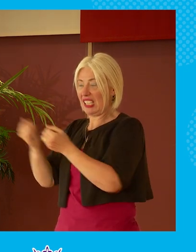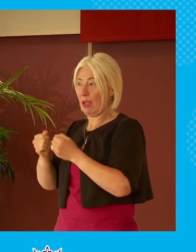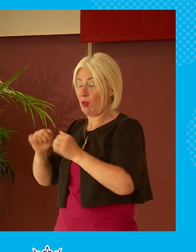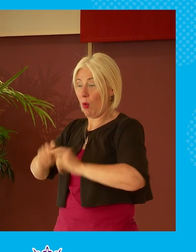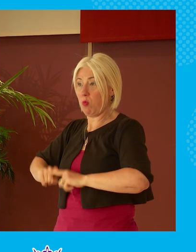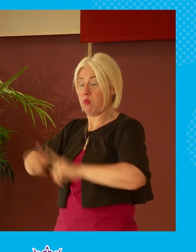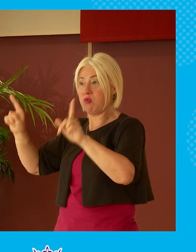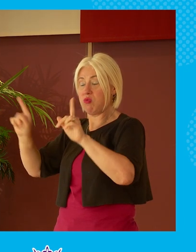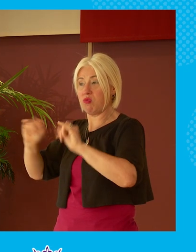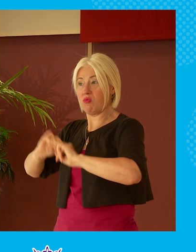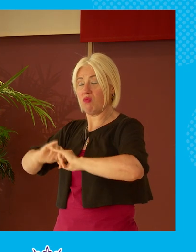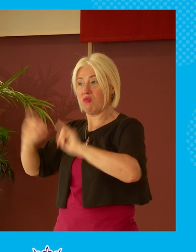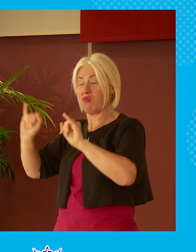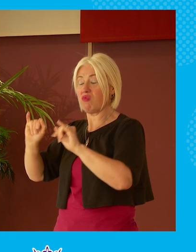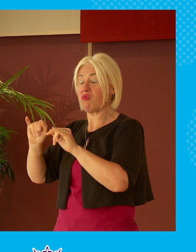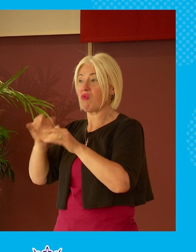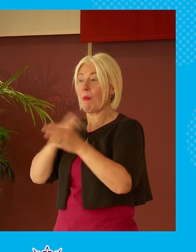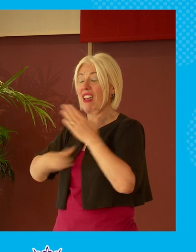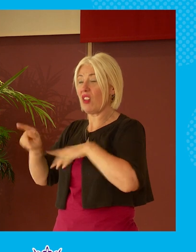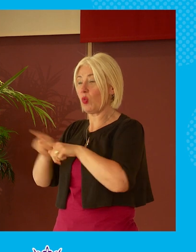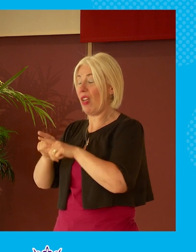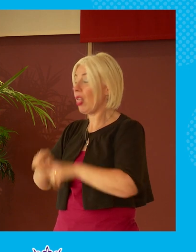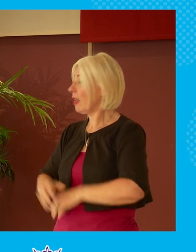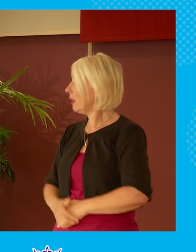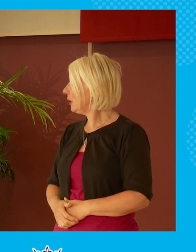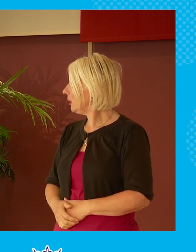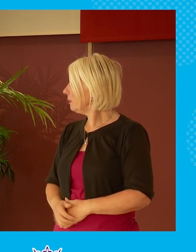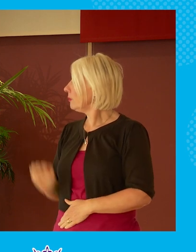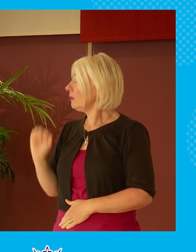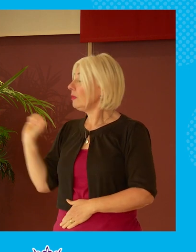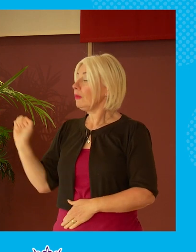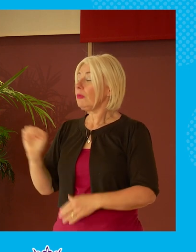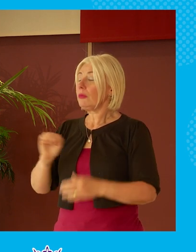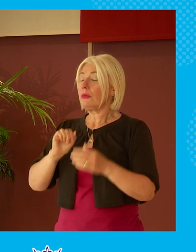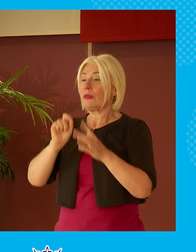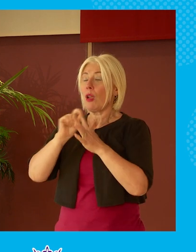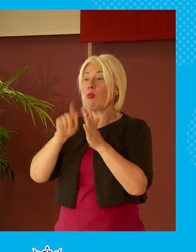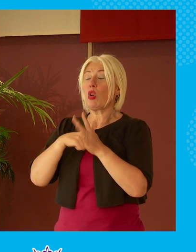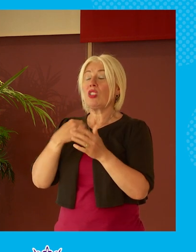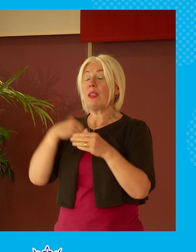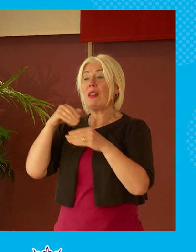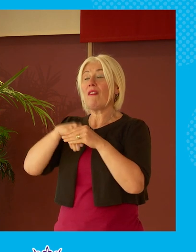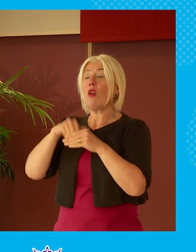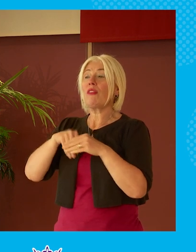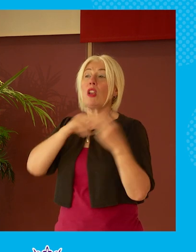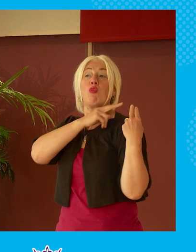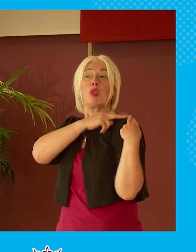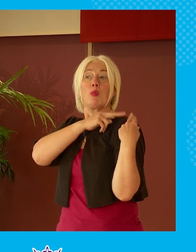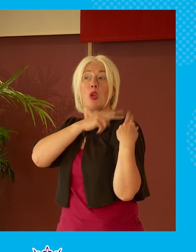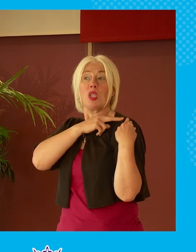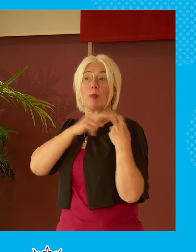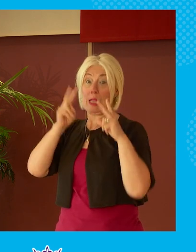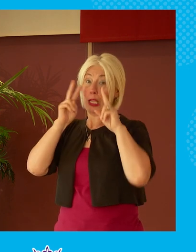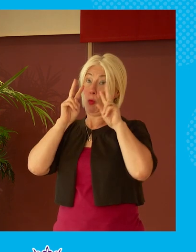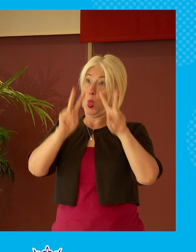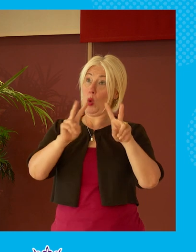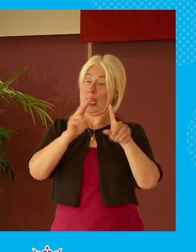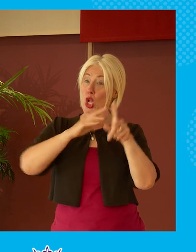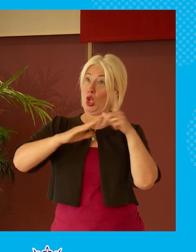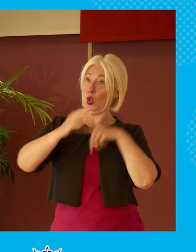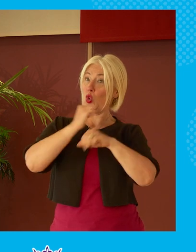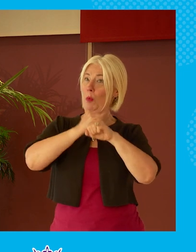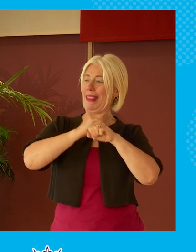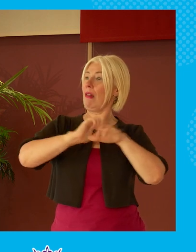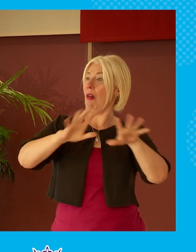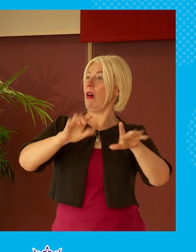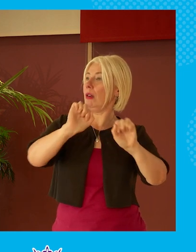so i mean a big part of the the project on responsible debate that i've been involved in was was looking at the role of social media in this